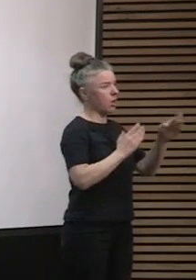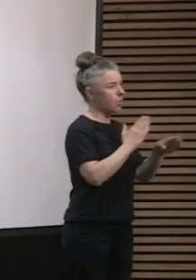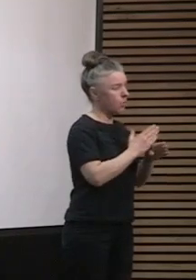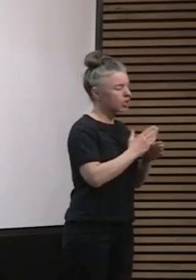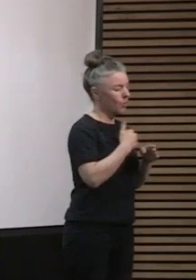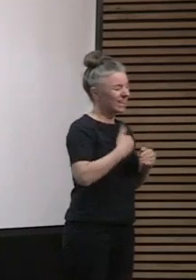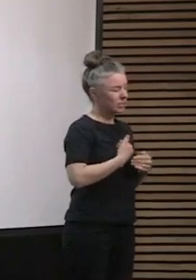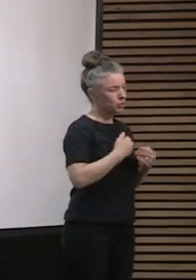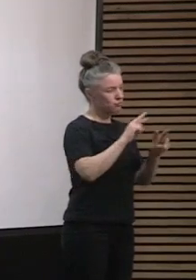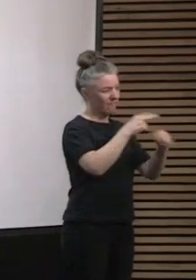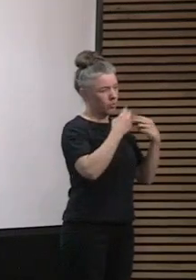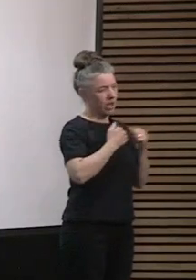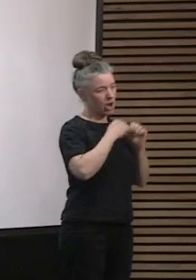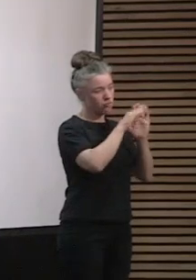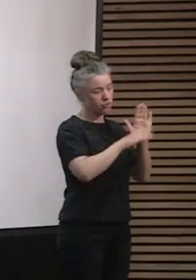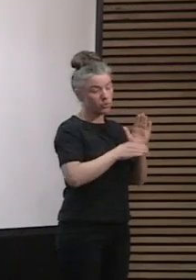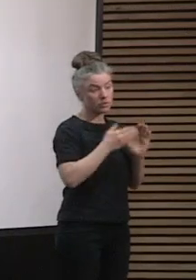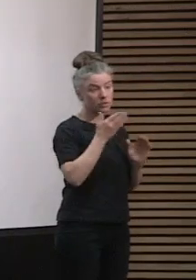criteria.